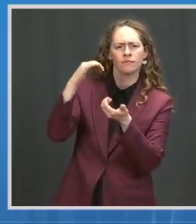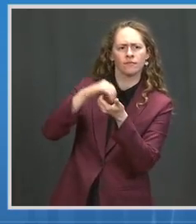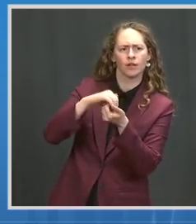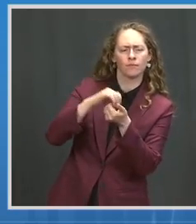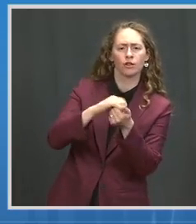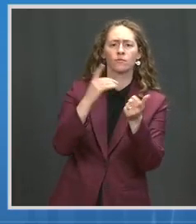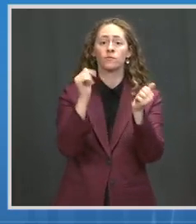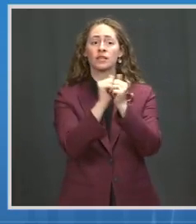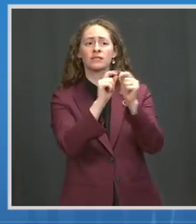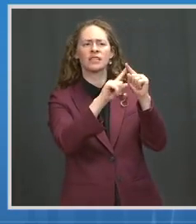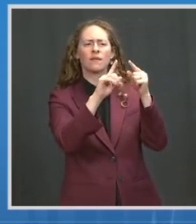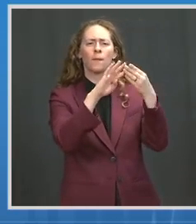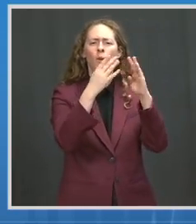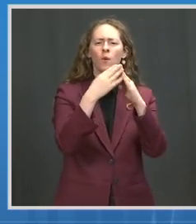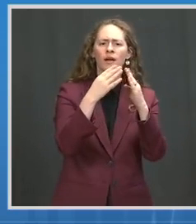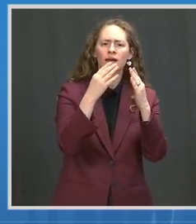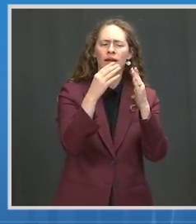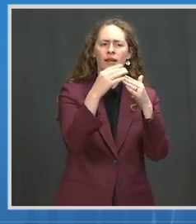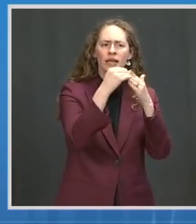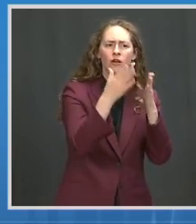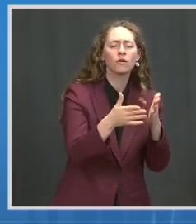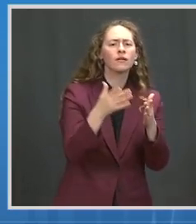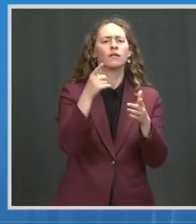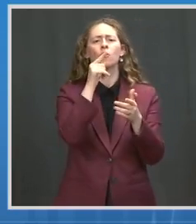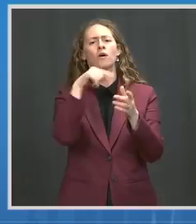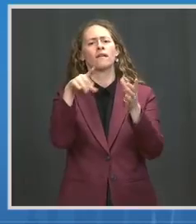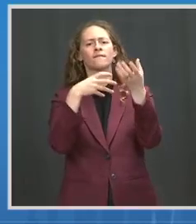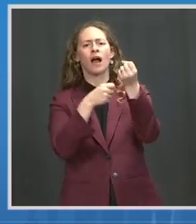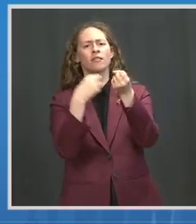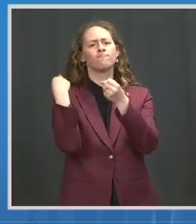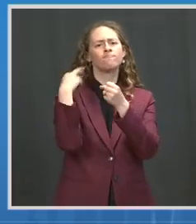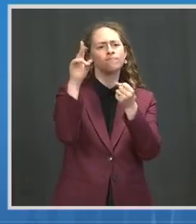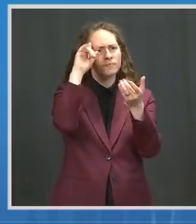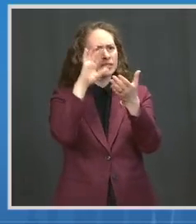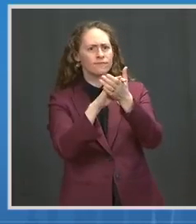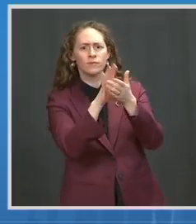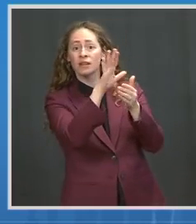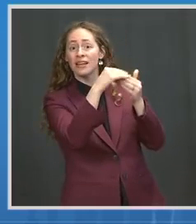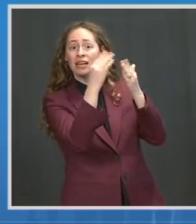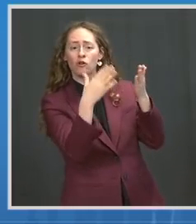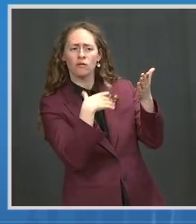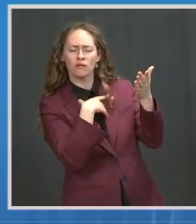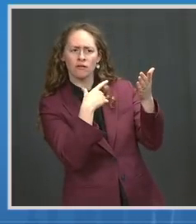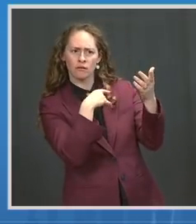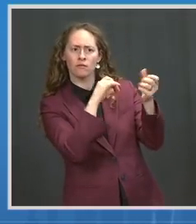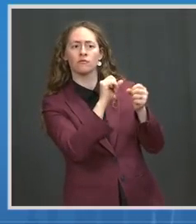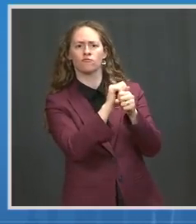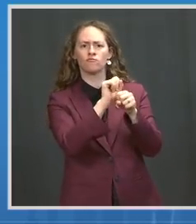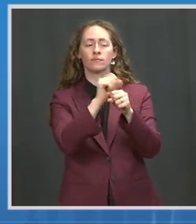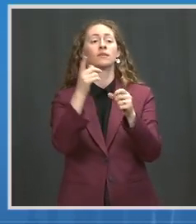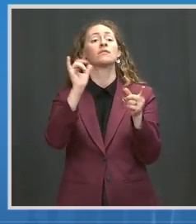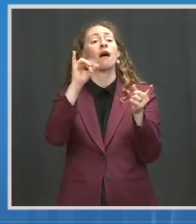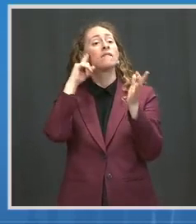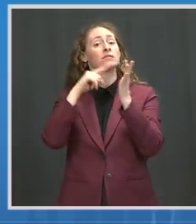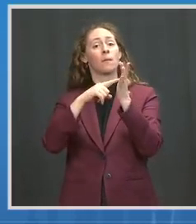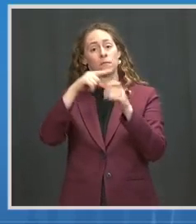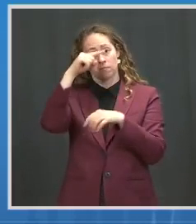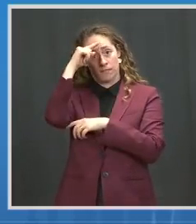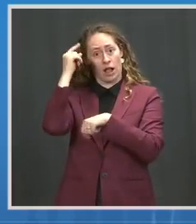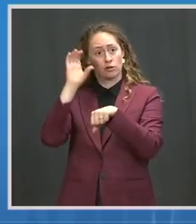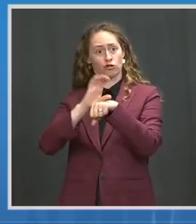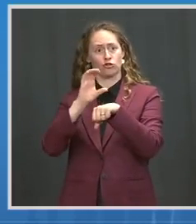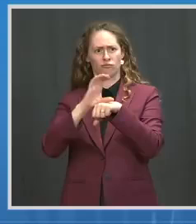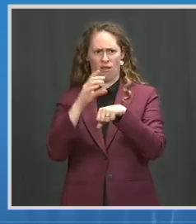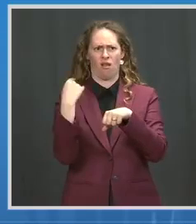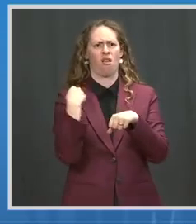efforts, and you're right, have been extremely successful in partnering with houses of worship, the Black Church. The president also announced a new initiative, Shots at the